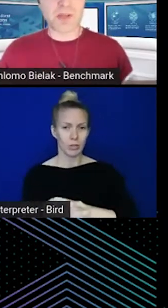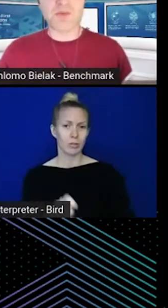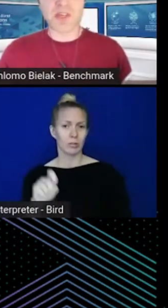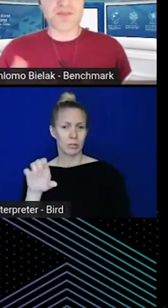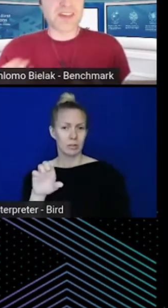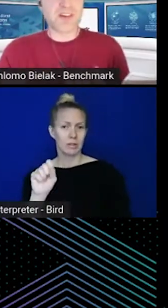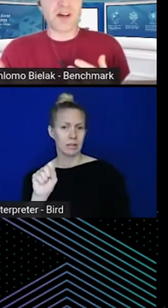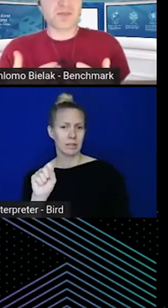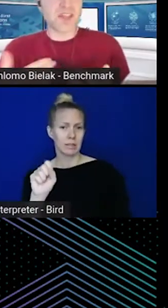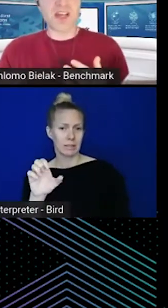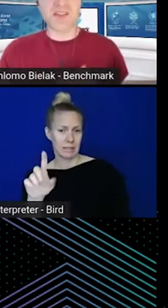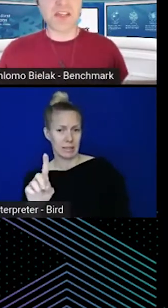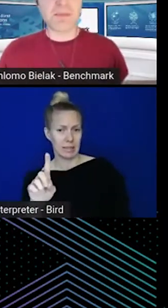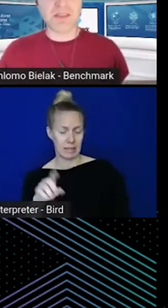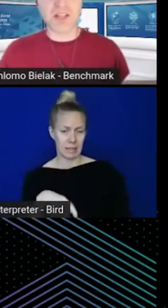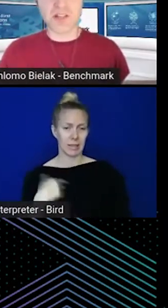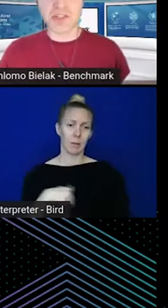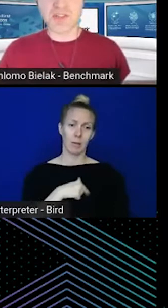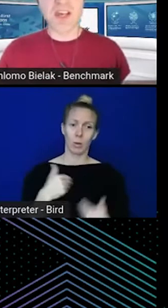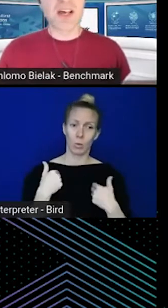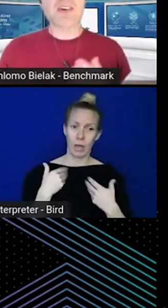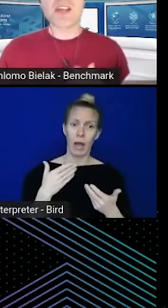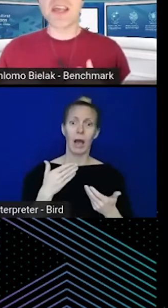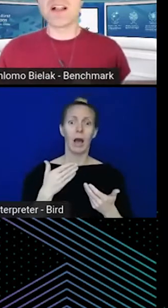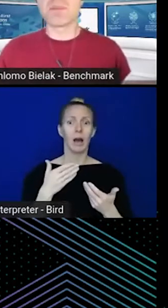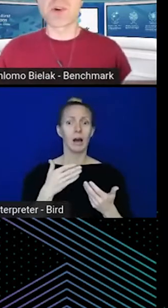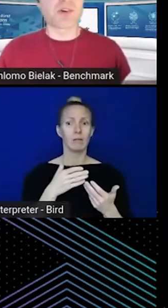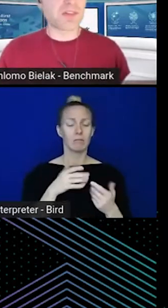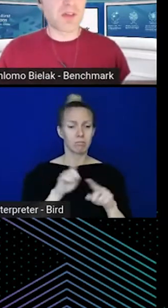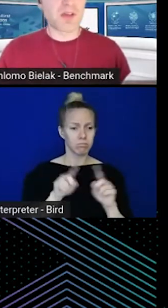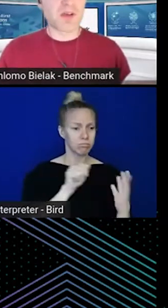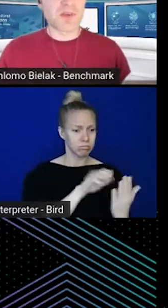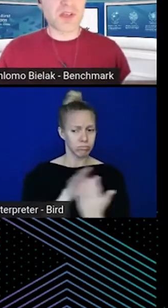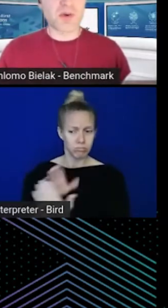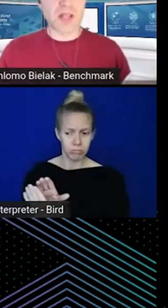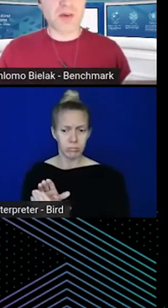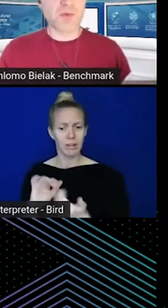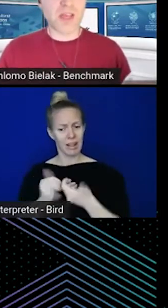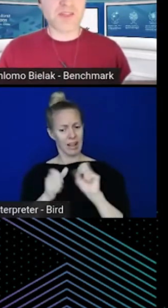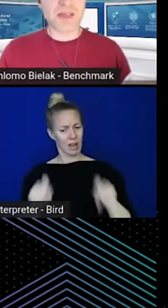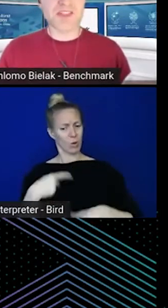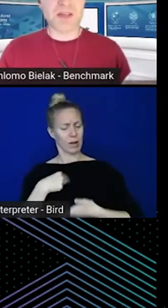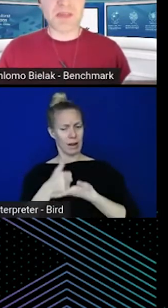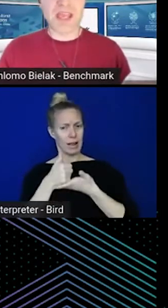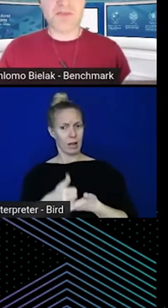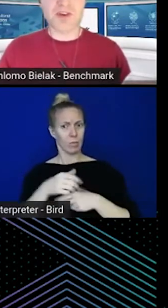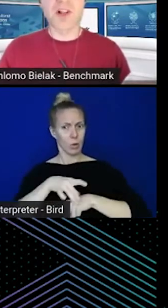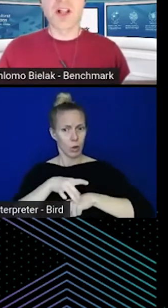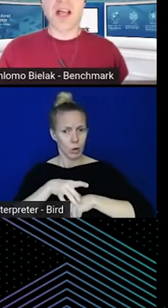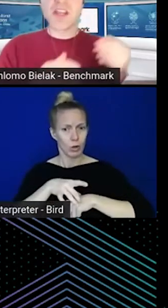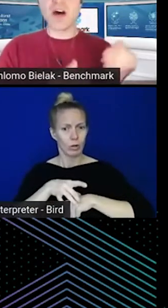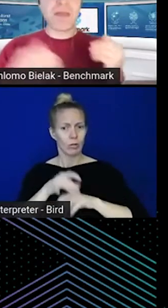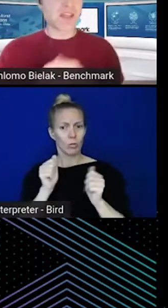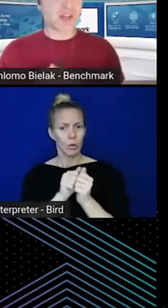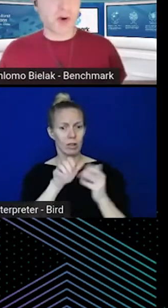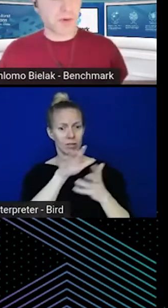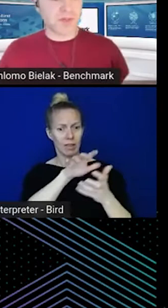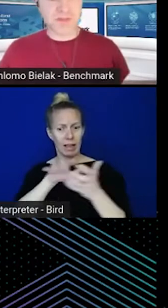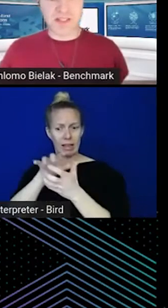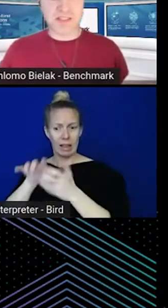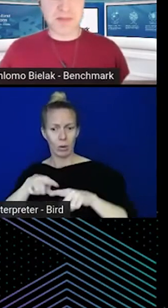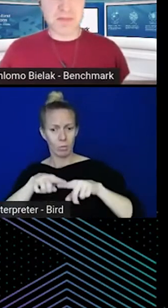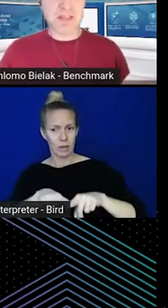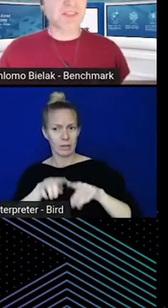we operate, we have DevOps, CI/CD methodologies, how can I help Earth with the cloud waste based on behavior and not make it a